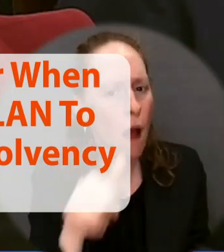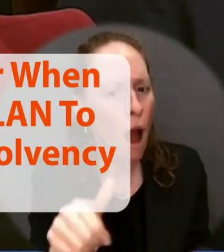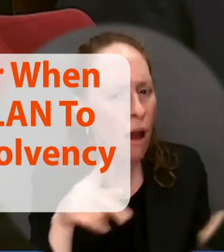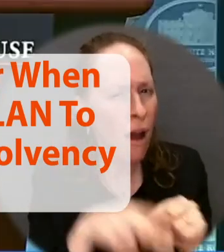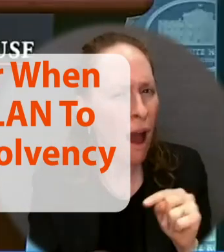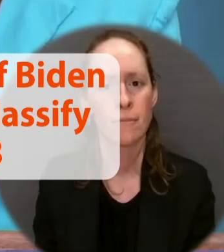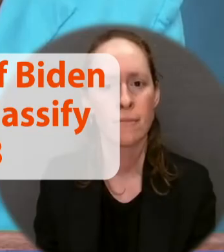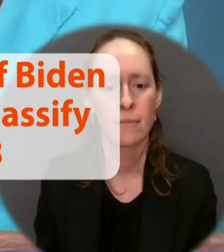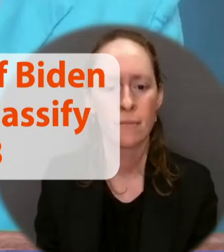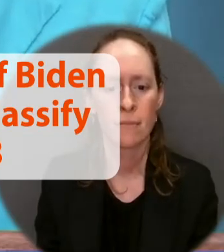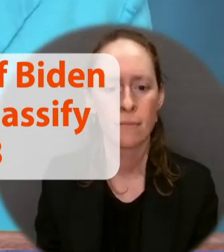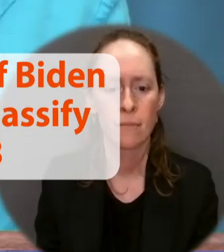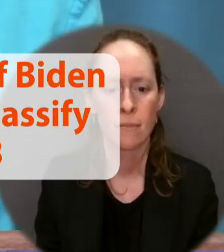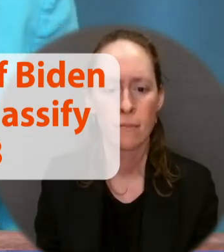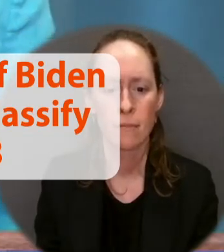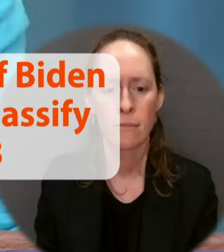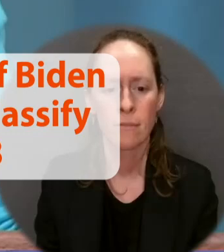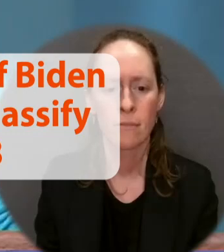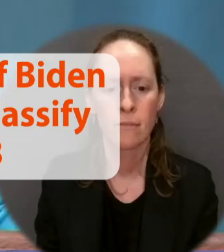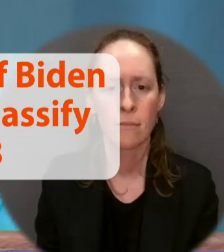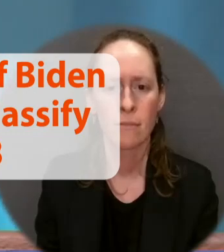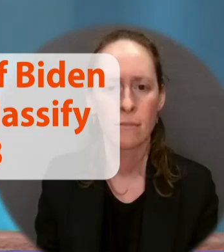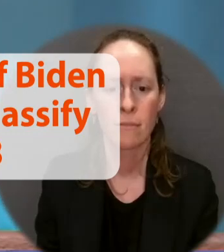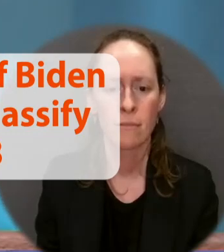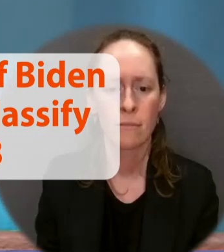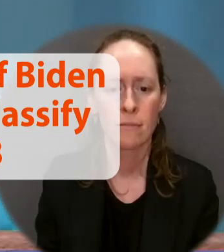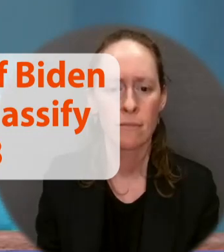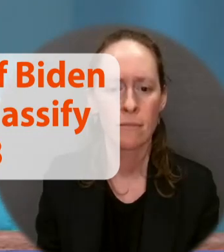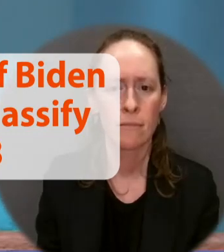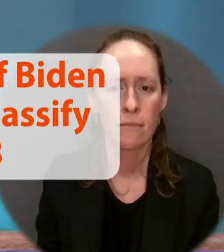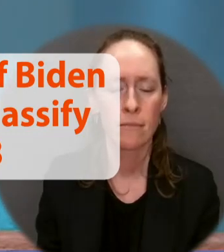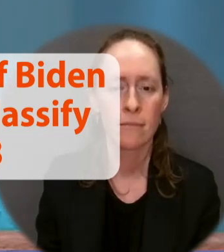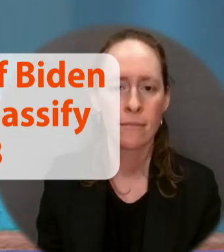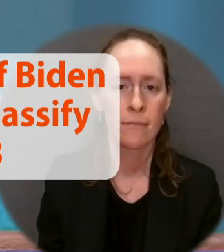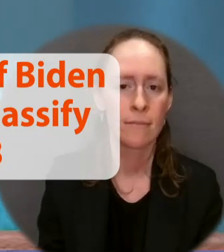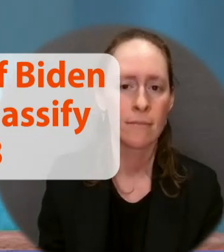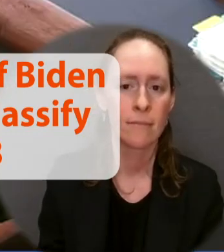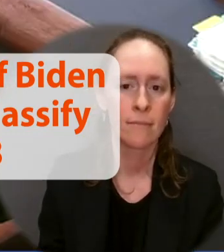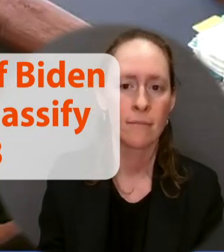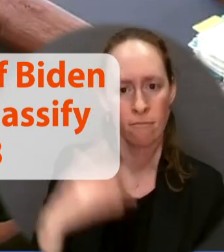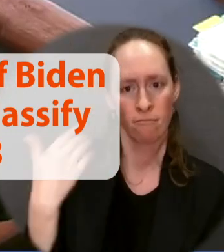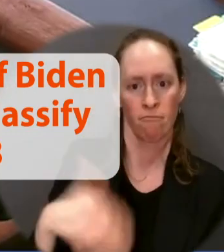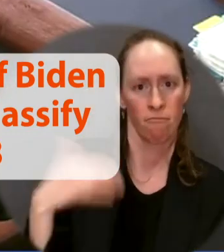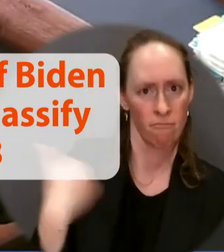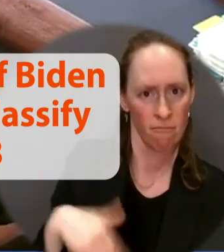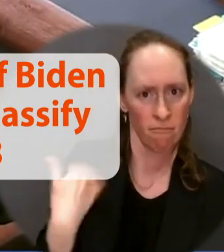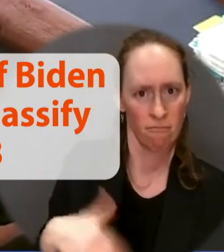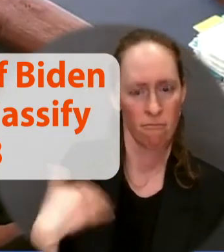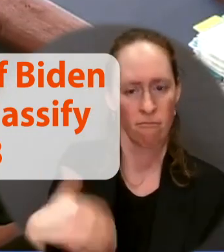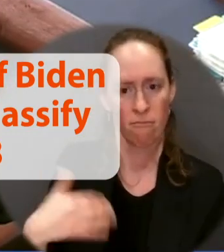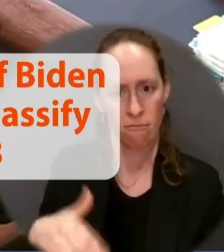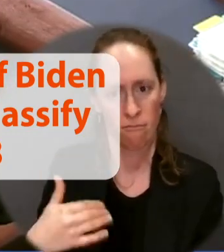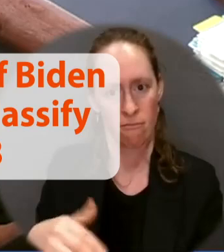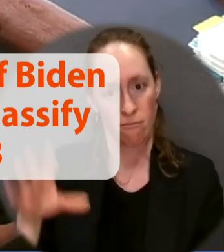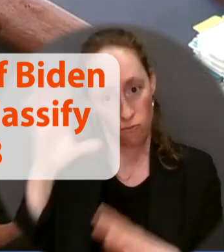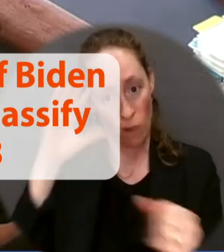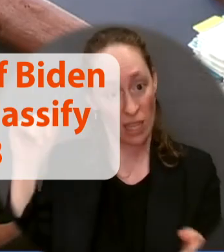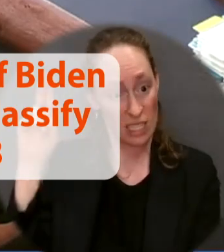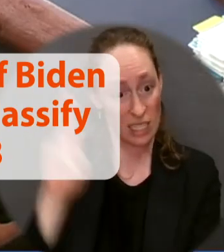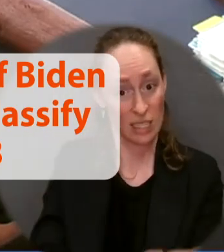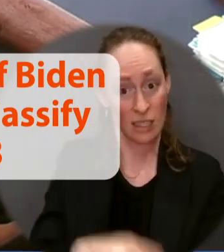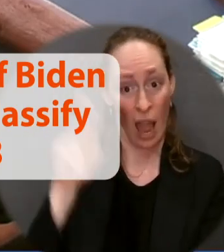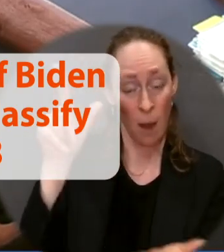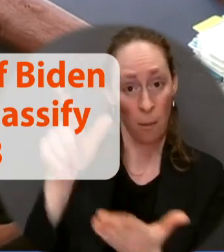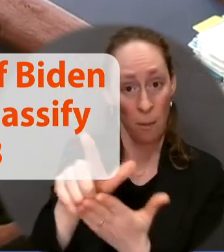Who are you going to listen to? To emphasize, there's high interest in knowing if he will sign the bill to declassify the organ. Do you think you'll get an answer by the end